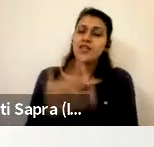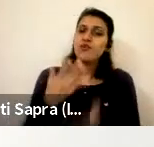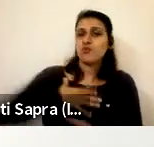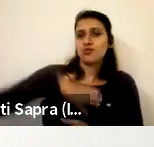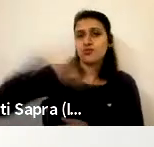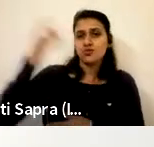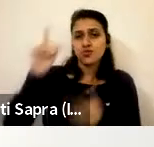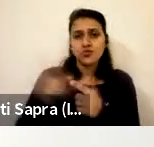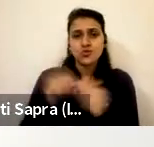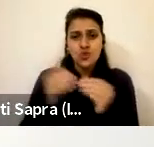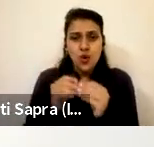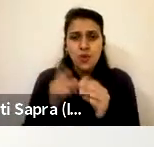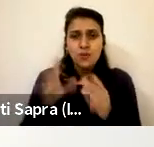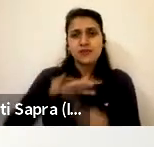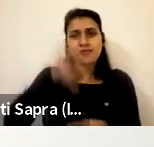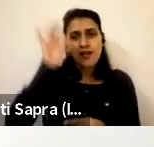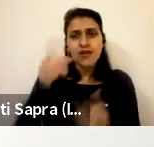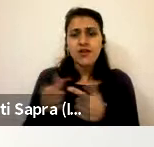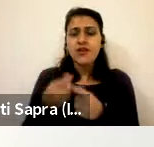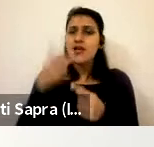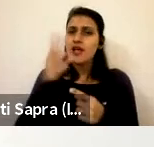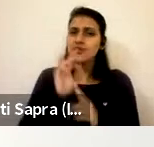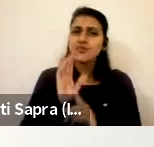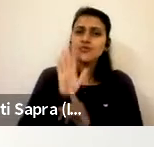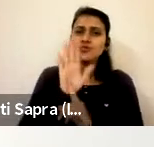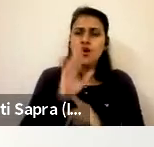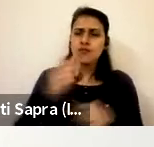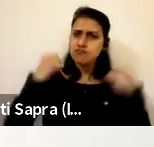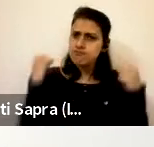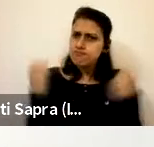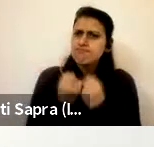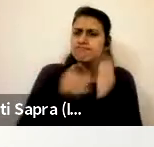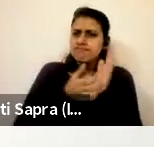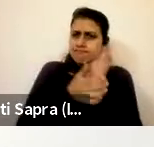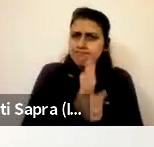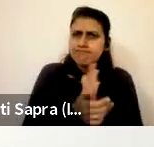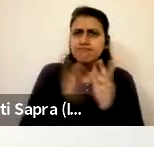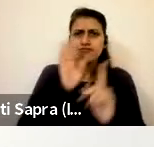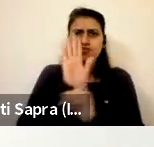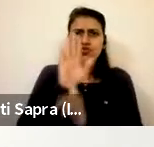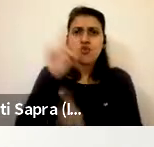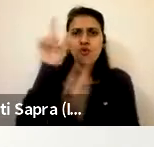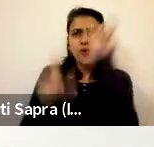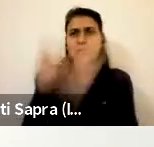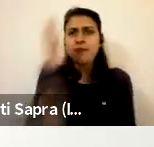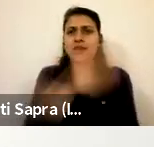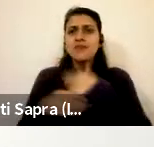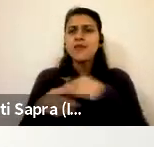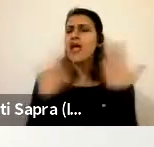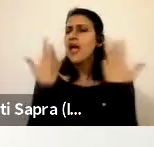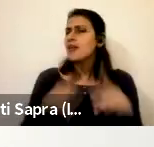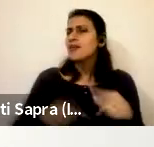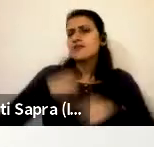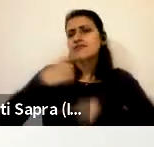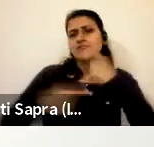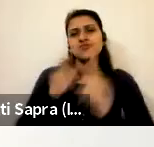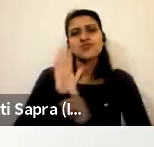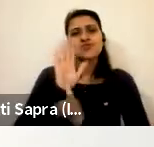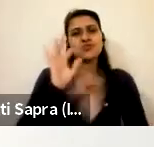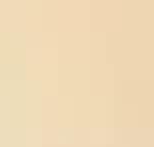by an organization that is redefining the potential and perception of people with disabilities in our society every single day. Thank